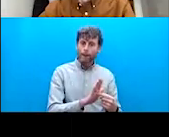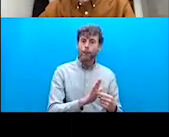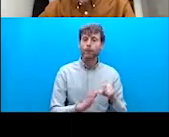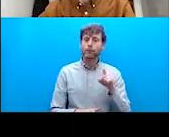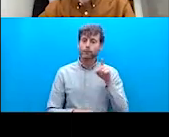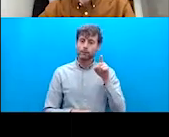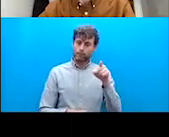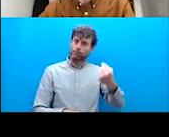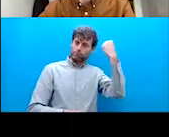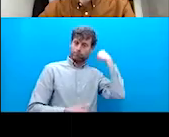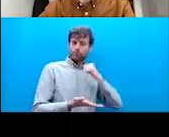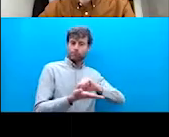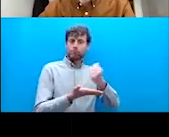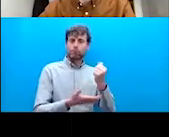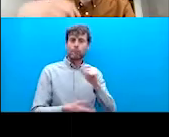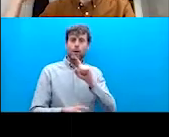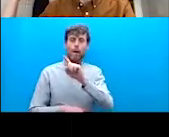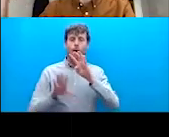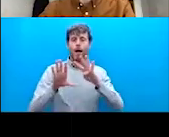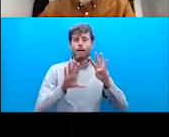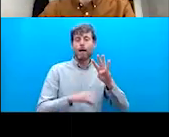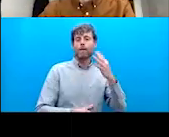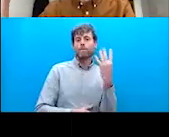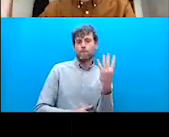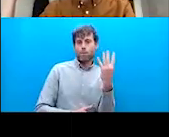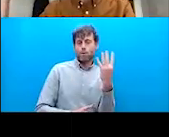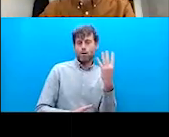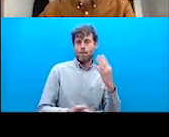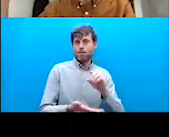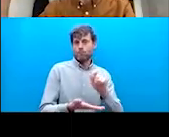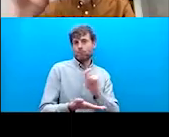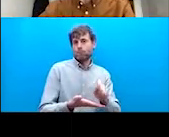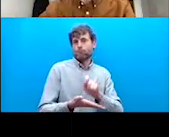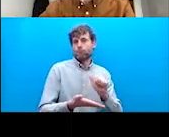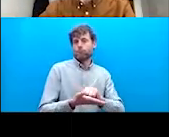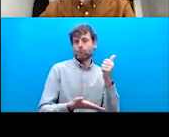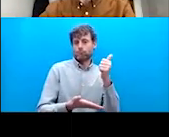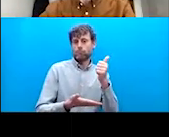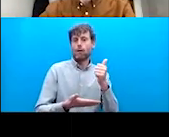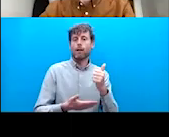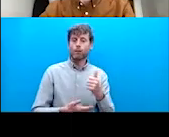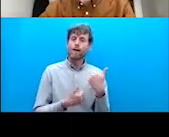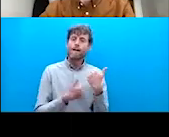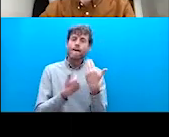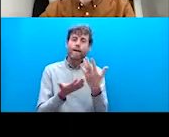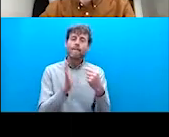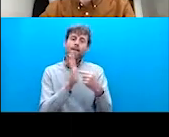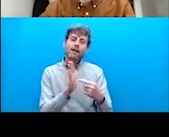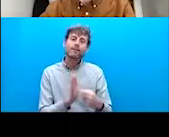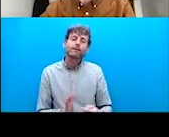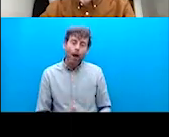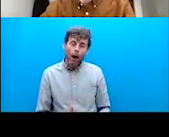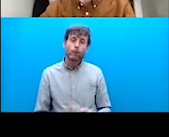a 1994 Topoi paper, where he lists a great number of examples that, according to